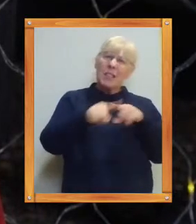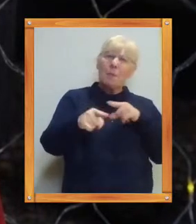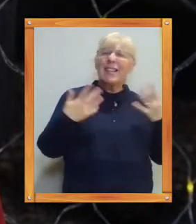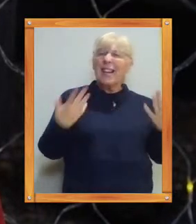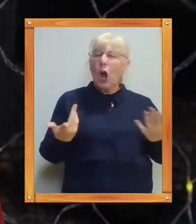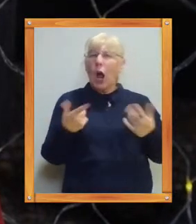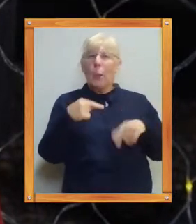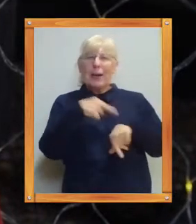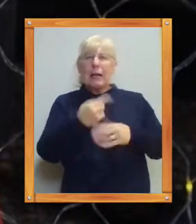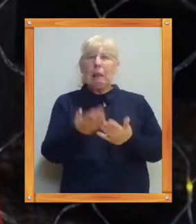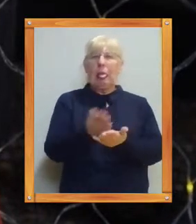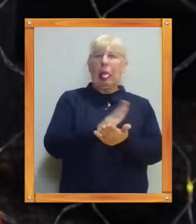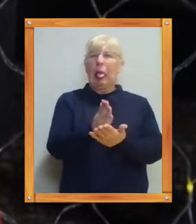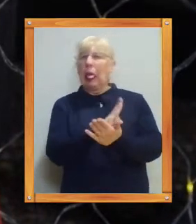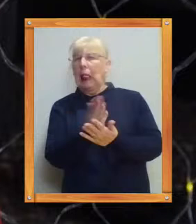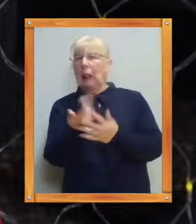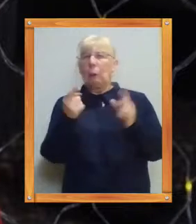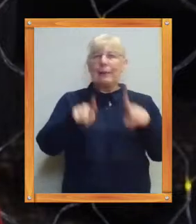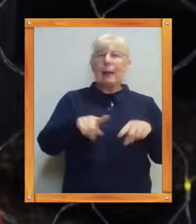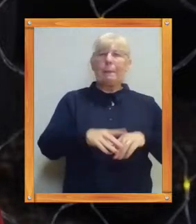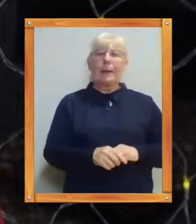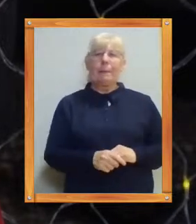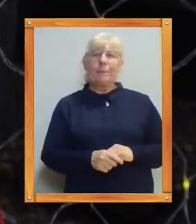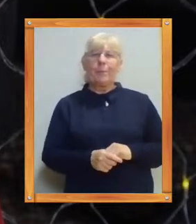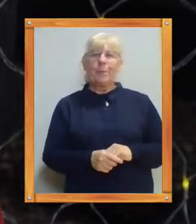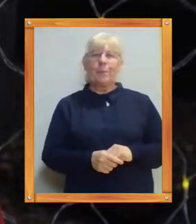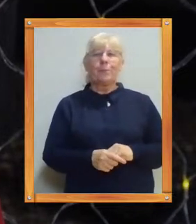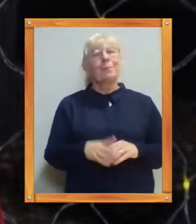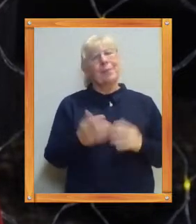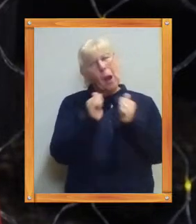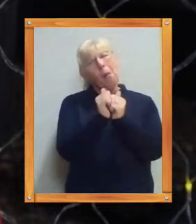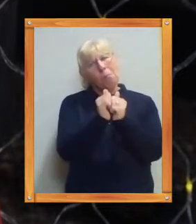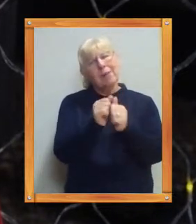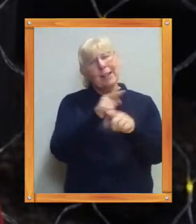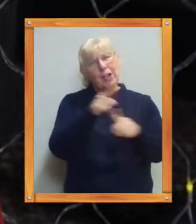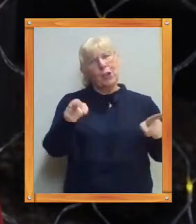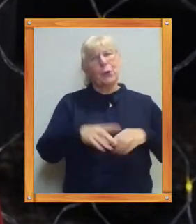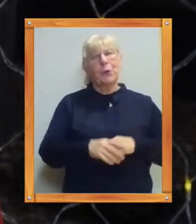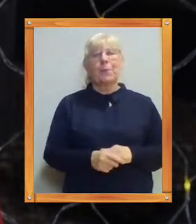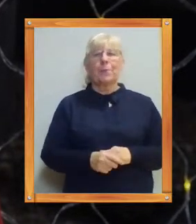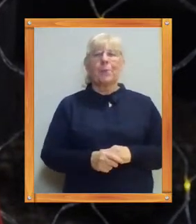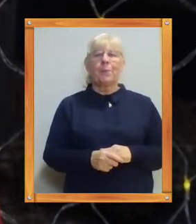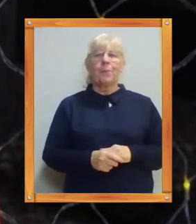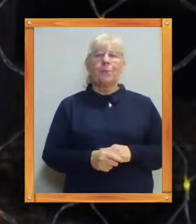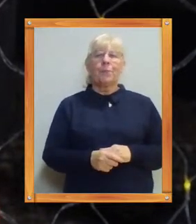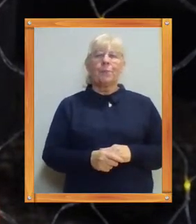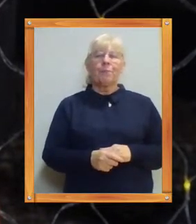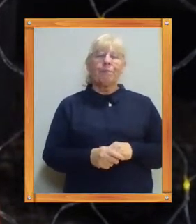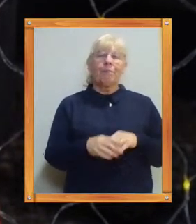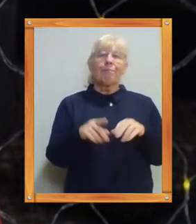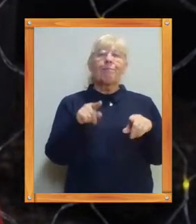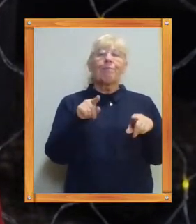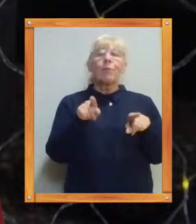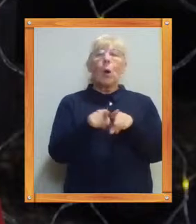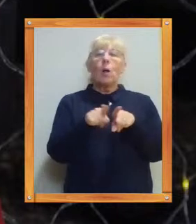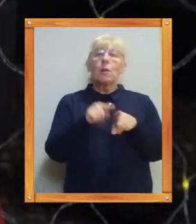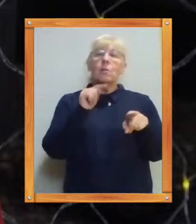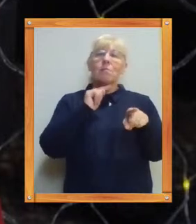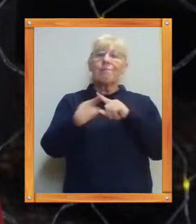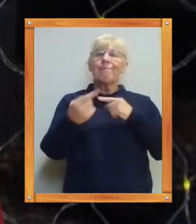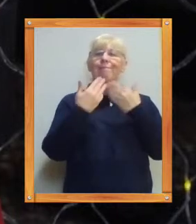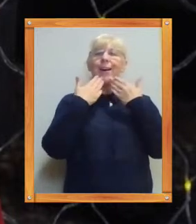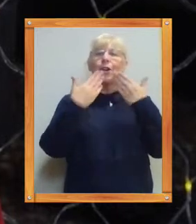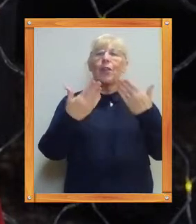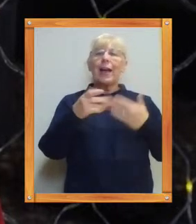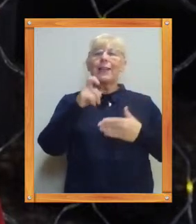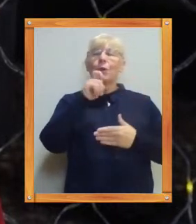appreciated. Special thanks must also be given to all those people who will be working over the Christmas period